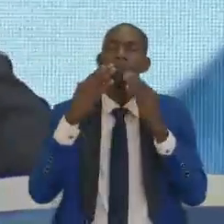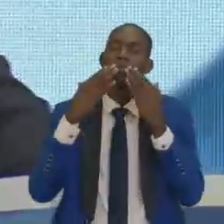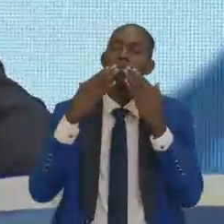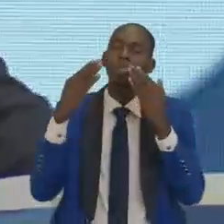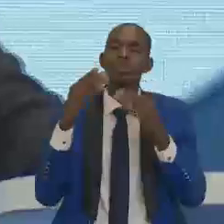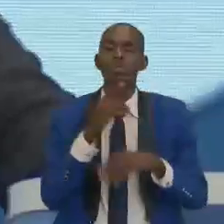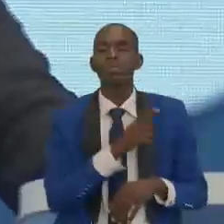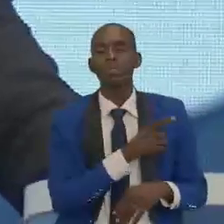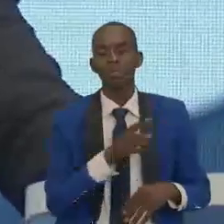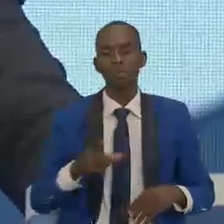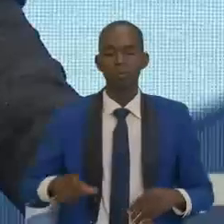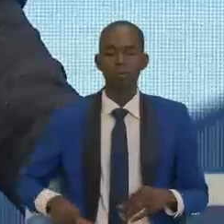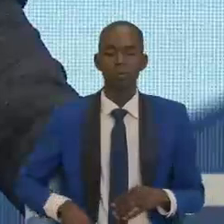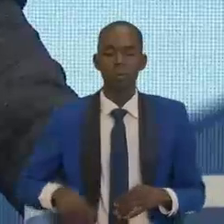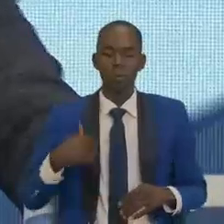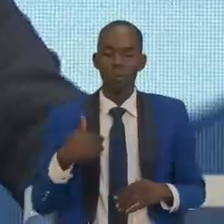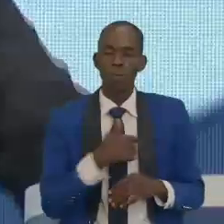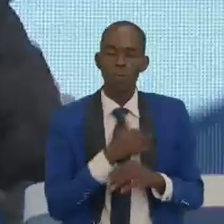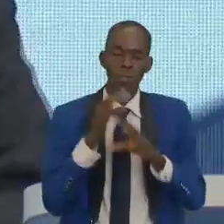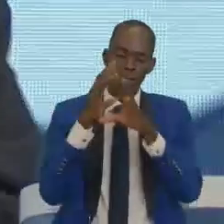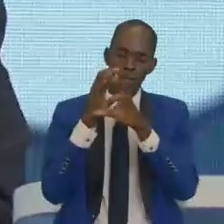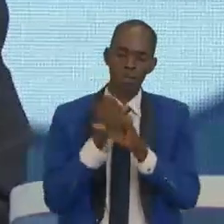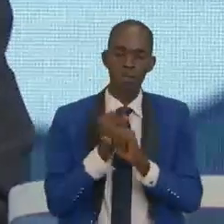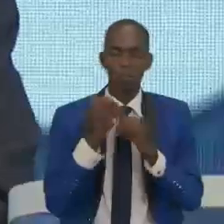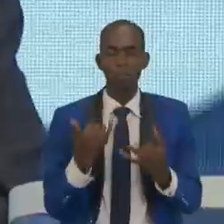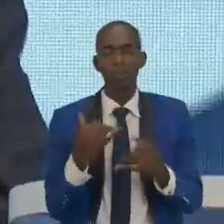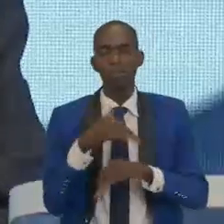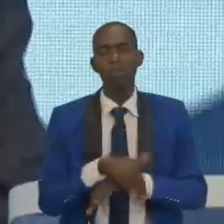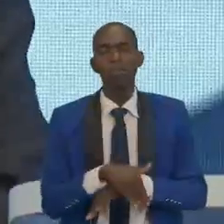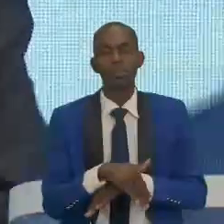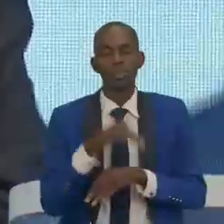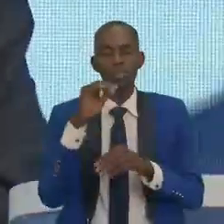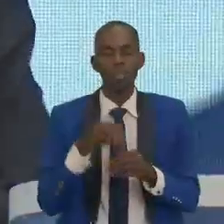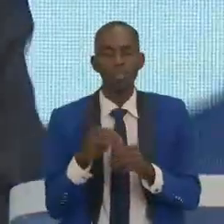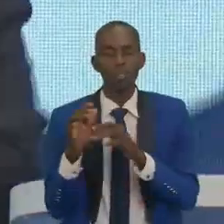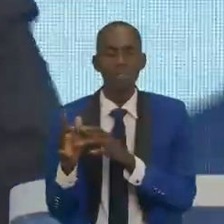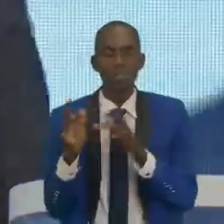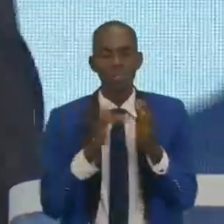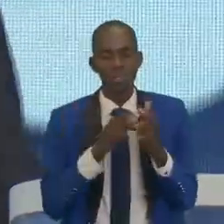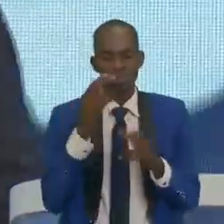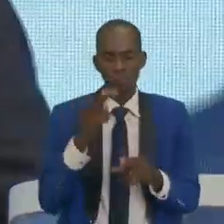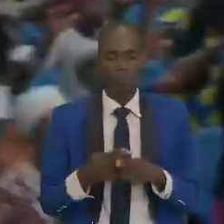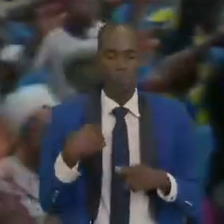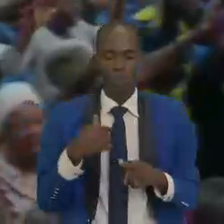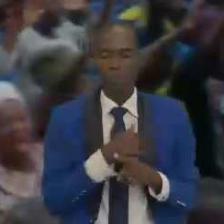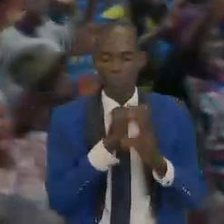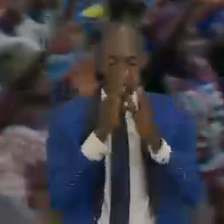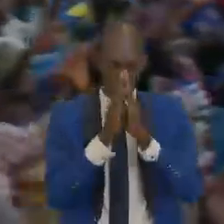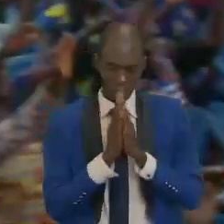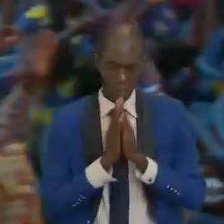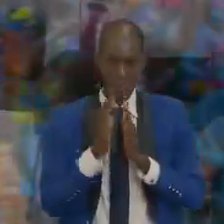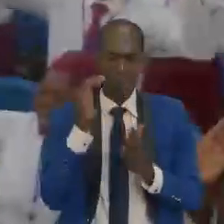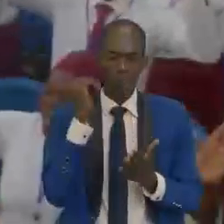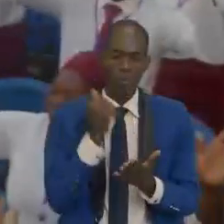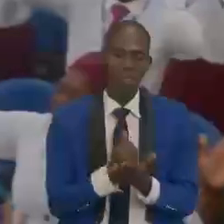Lord. We receive tonight. In Jesus' name we pray.